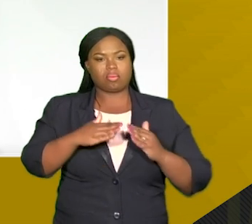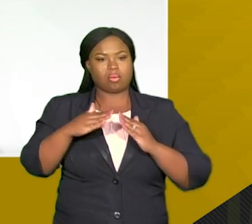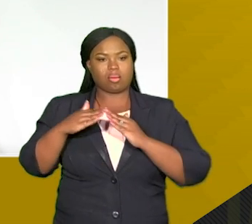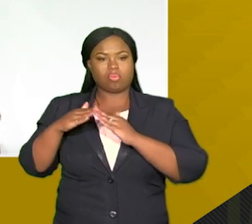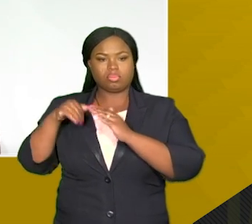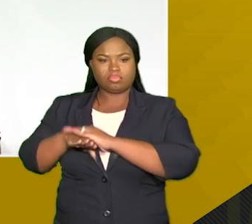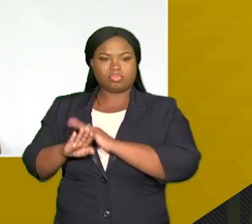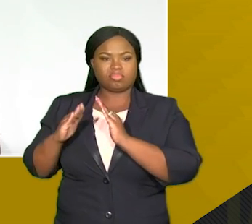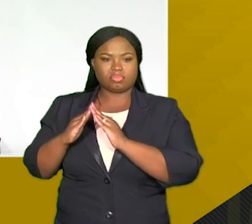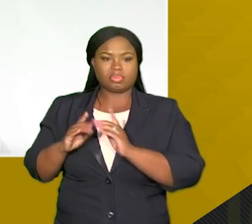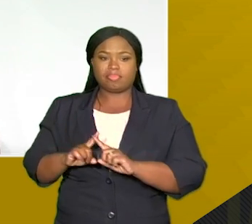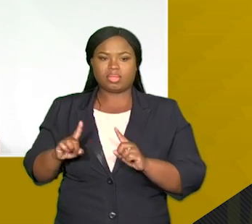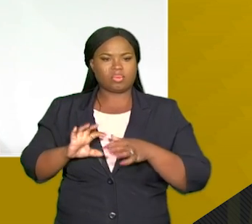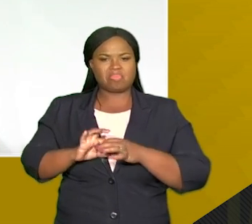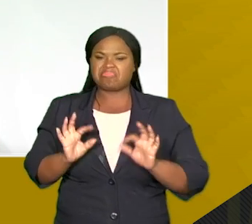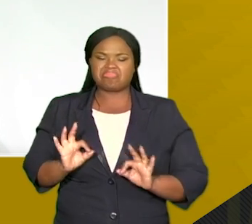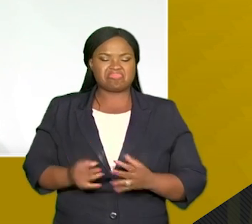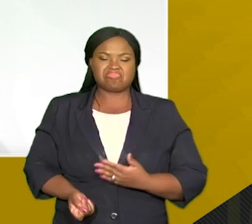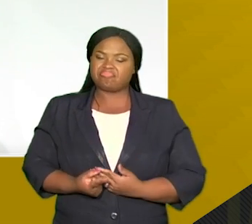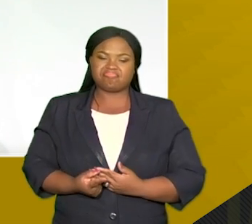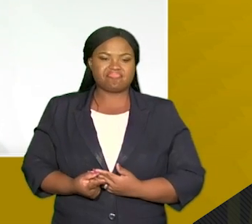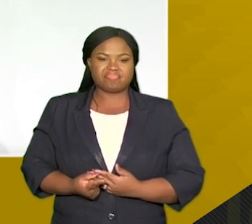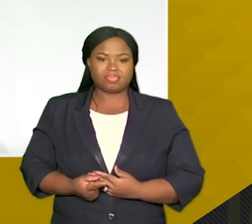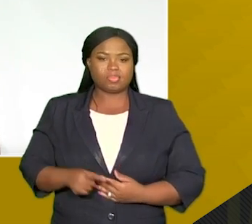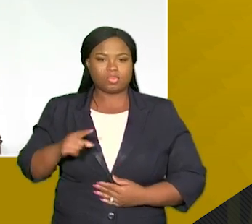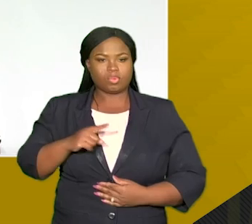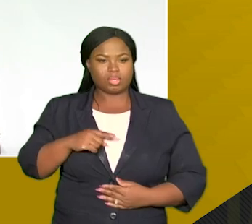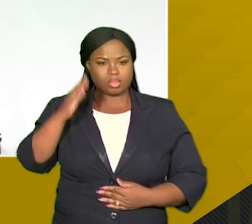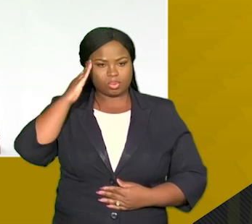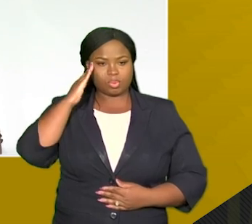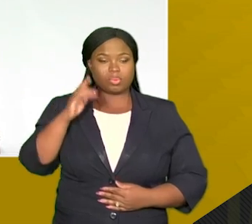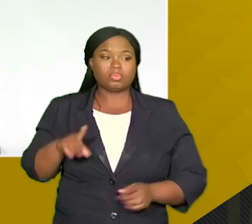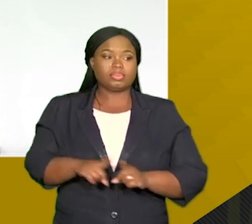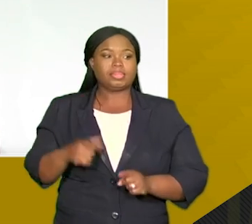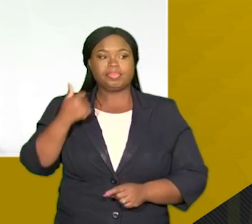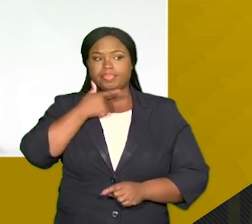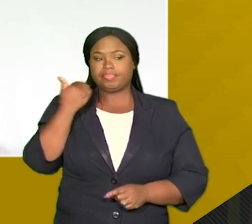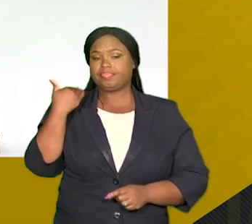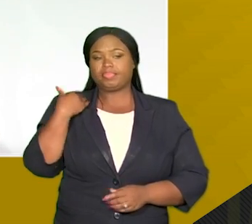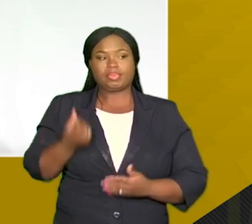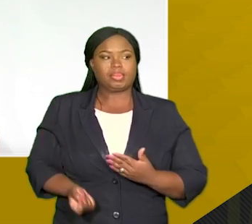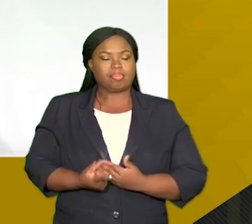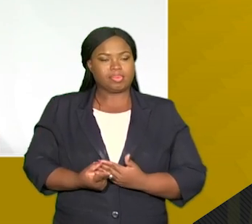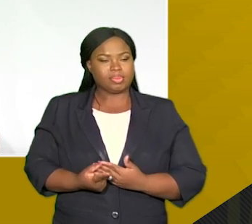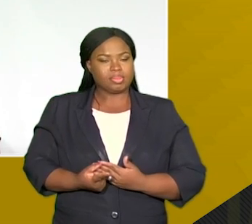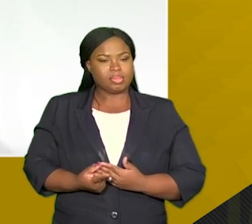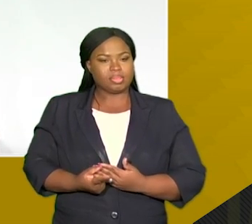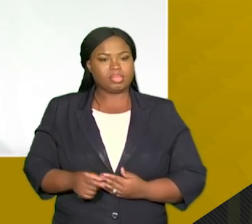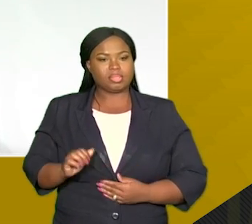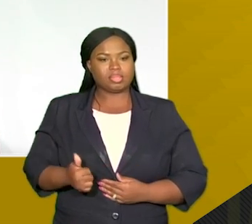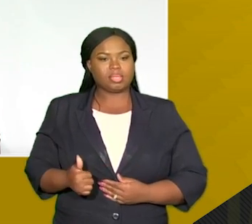into, but ekhaya nothing happened like that. Because you know, because there was an incident enzakele before when